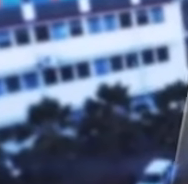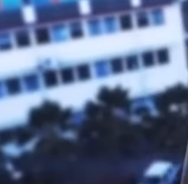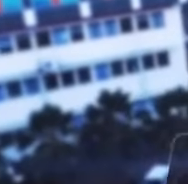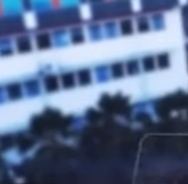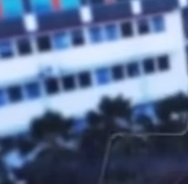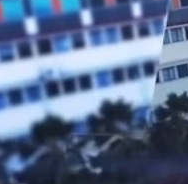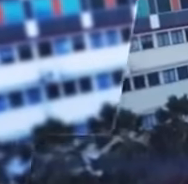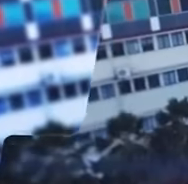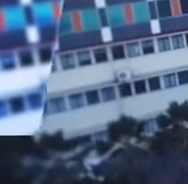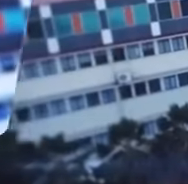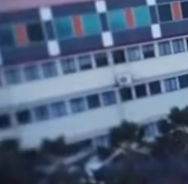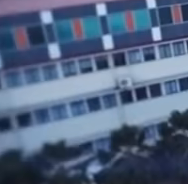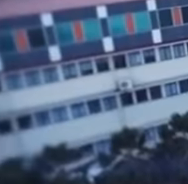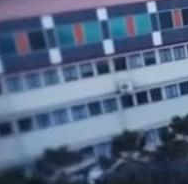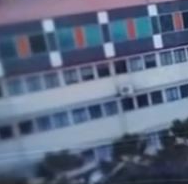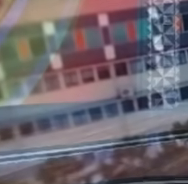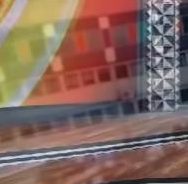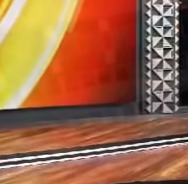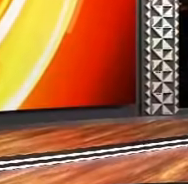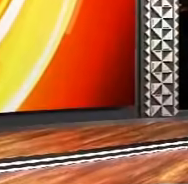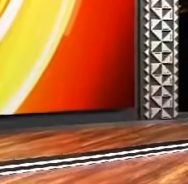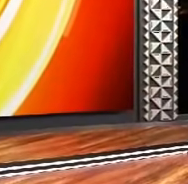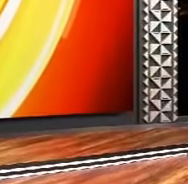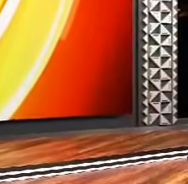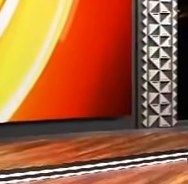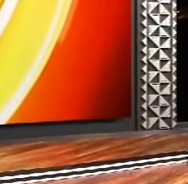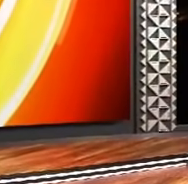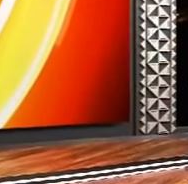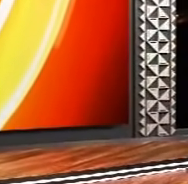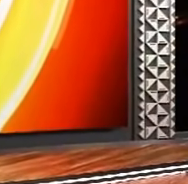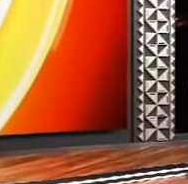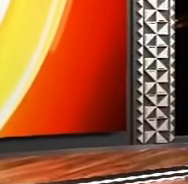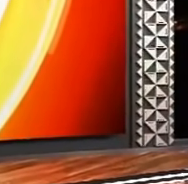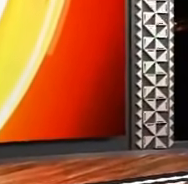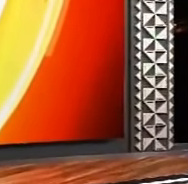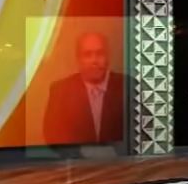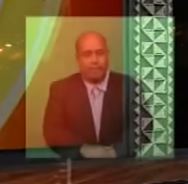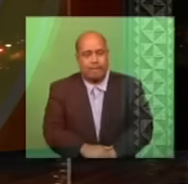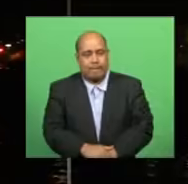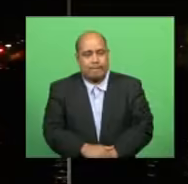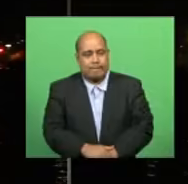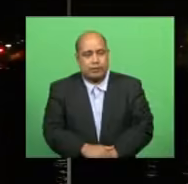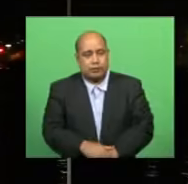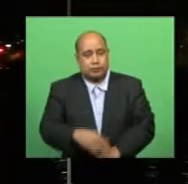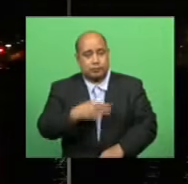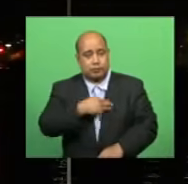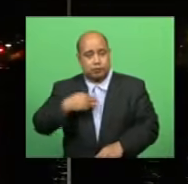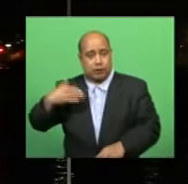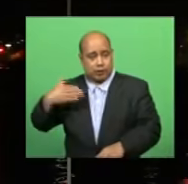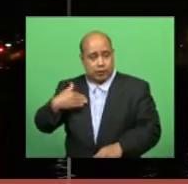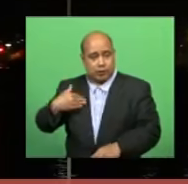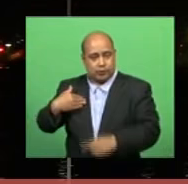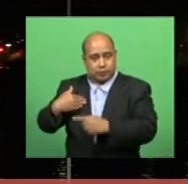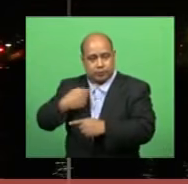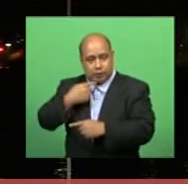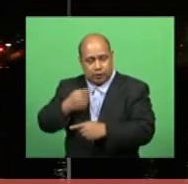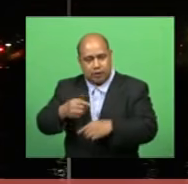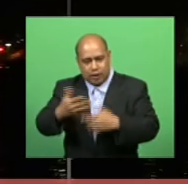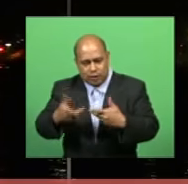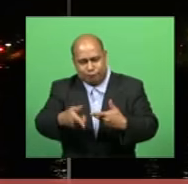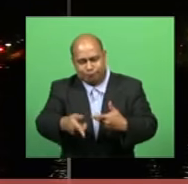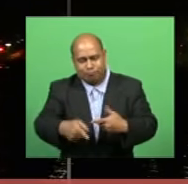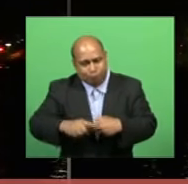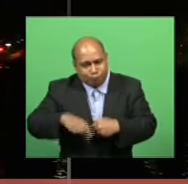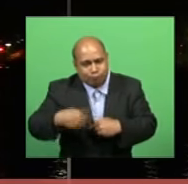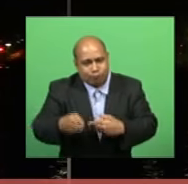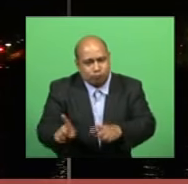From the studios of FBC Suva, Jackie Spate. The Ministry of Health says it will continue to conduct COVID-19